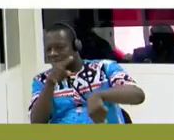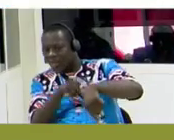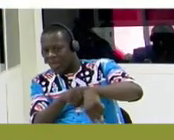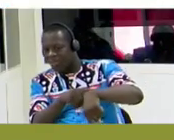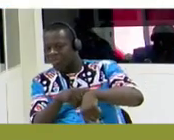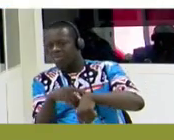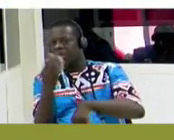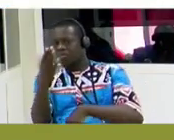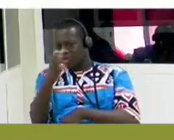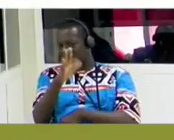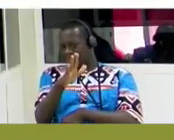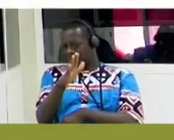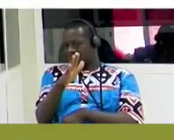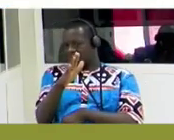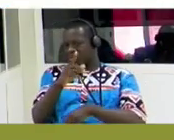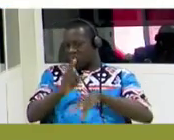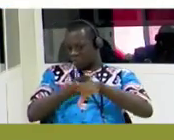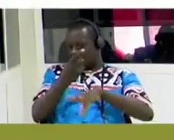he can suffer injuries,